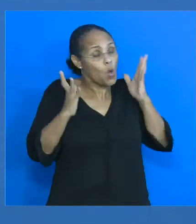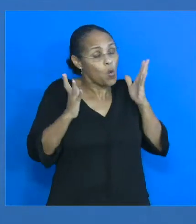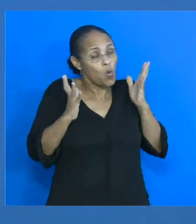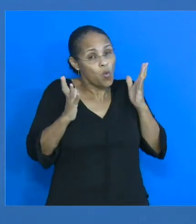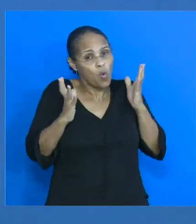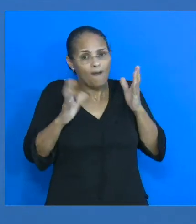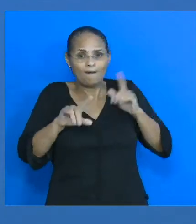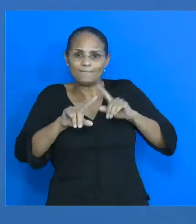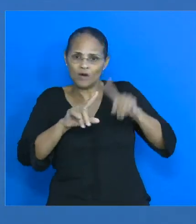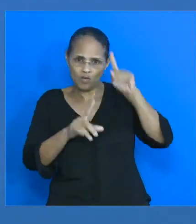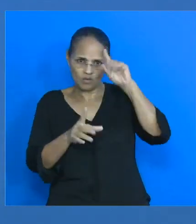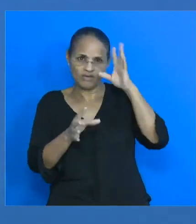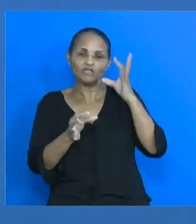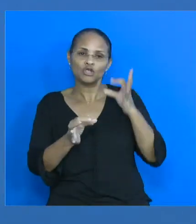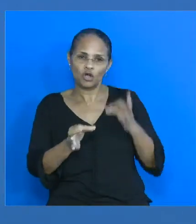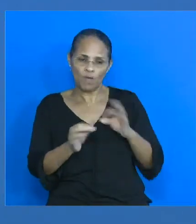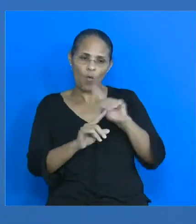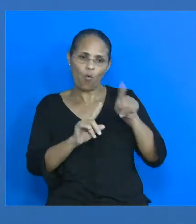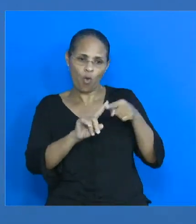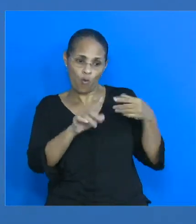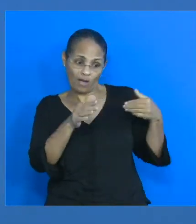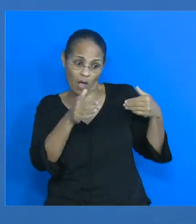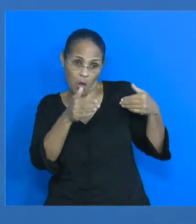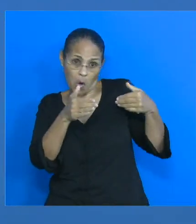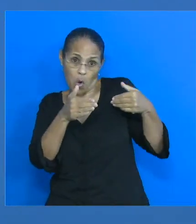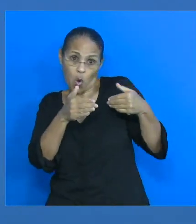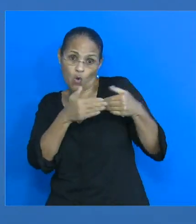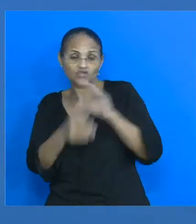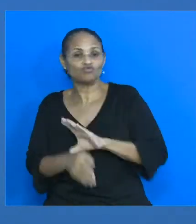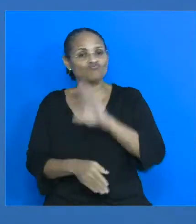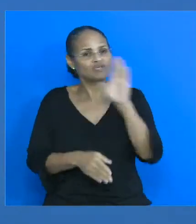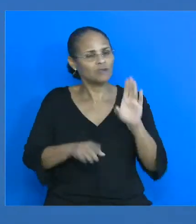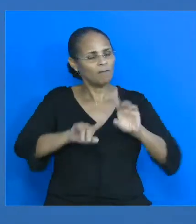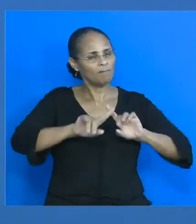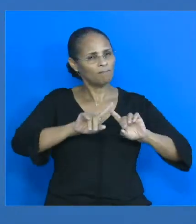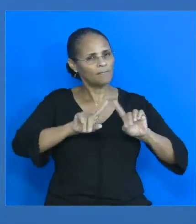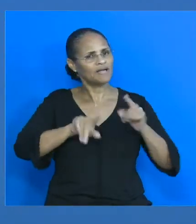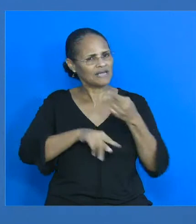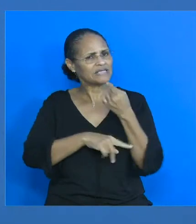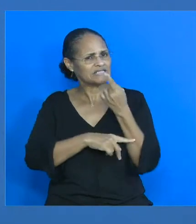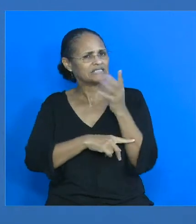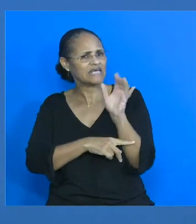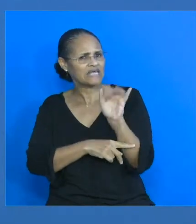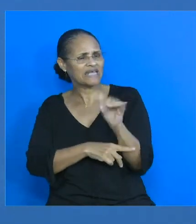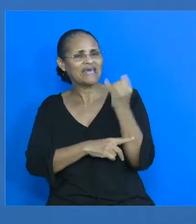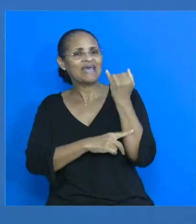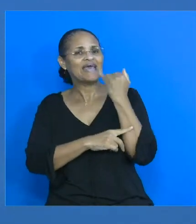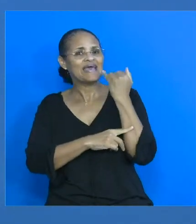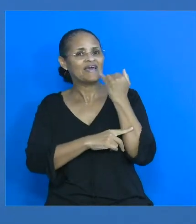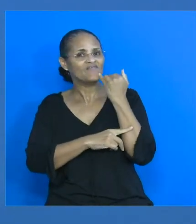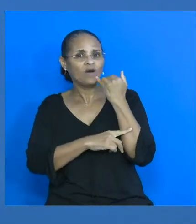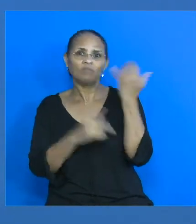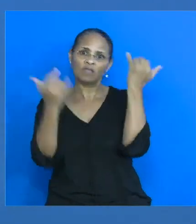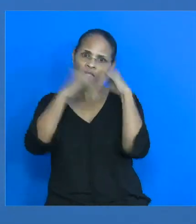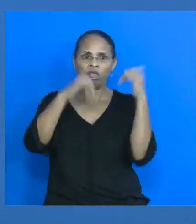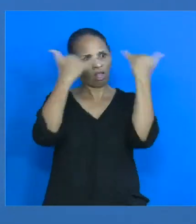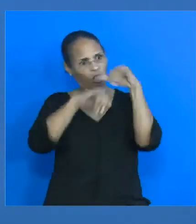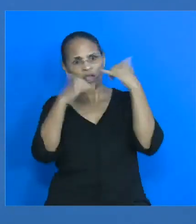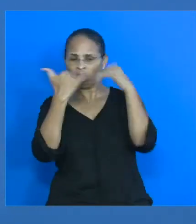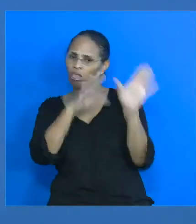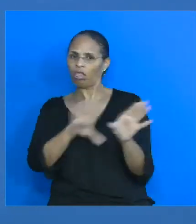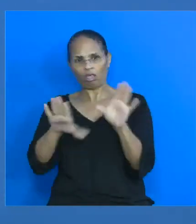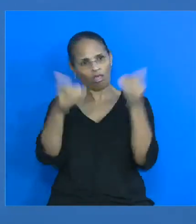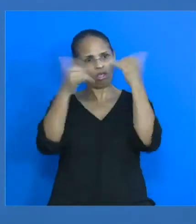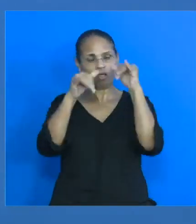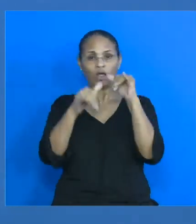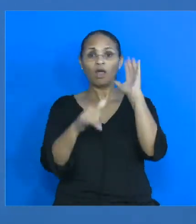will determine what it will look like when we get closer to it. But I can say this, if we keep acting silly, it